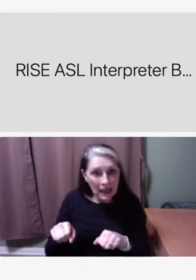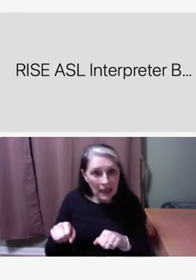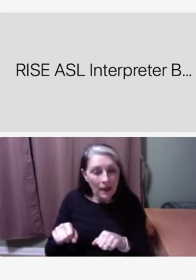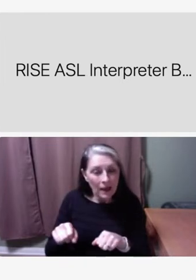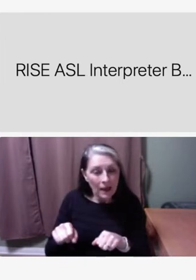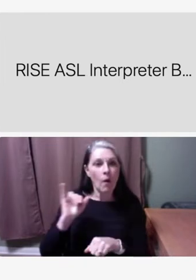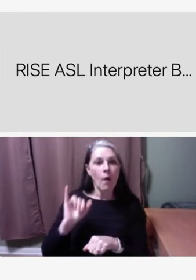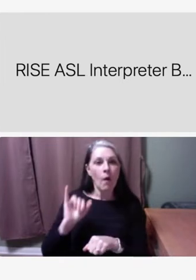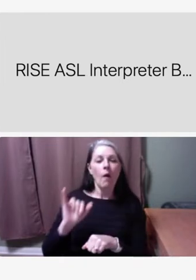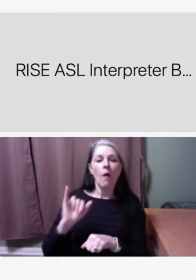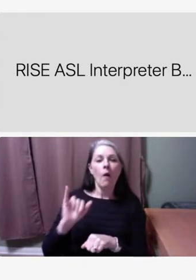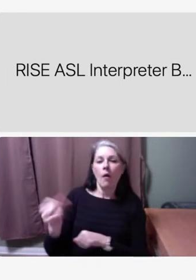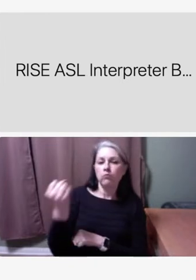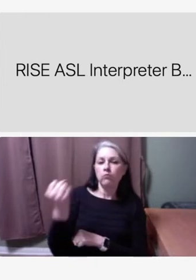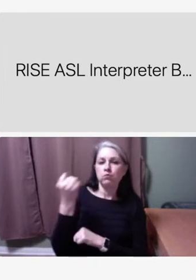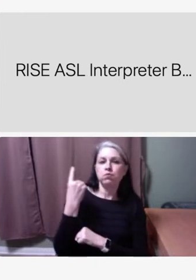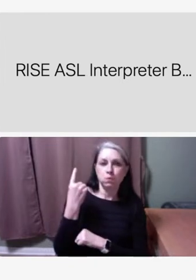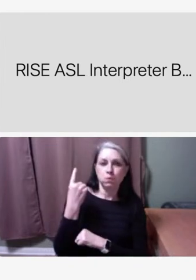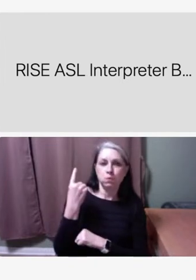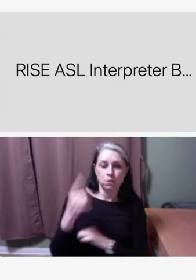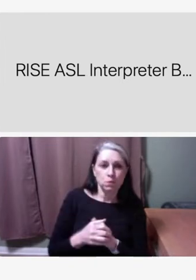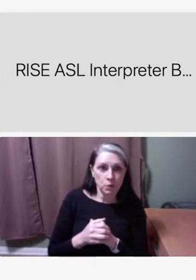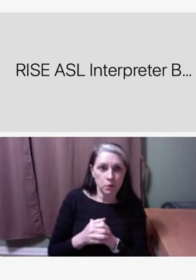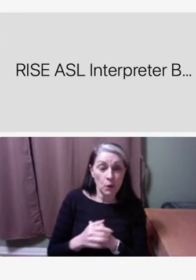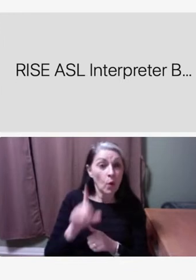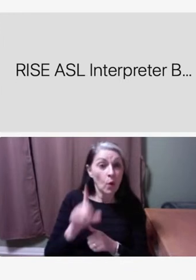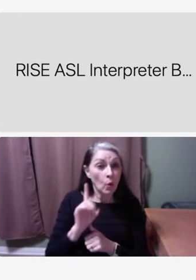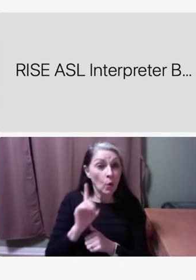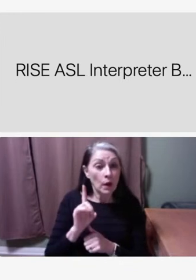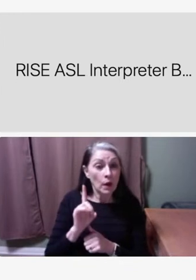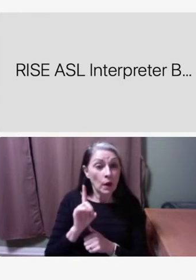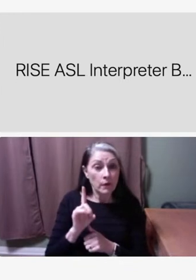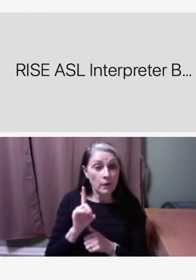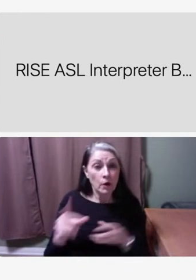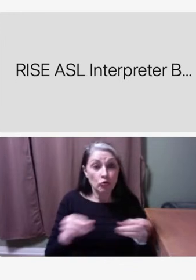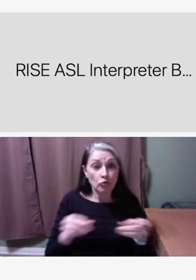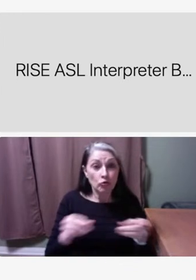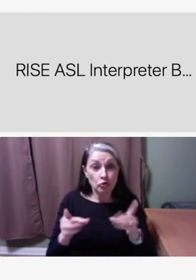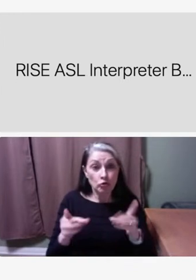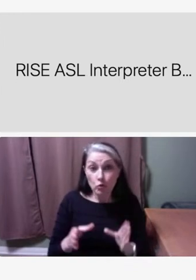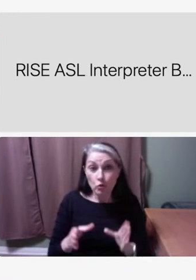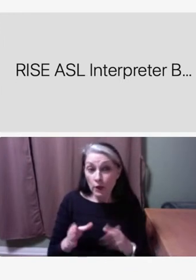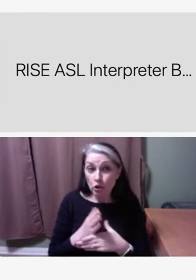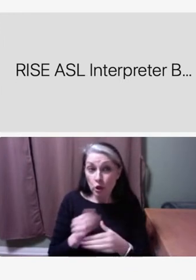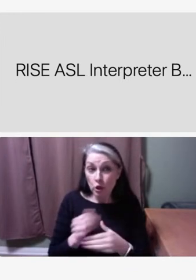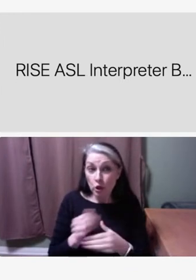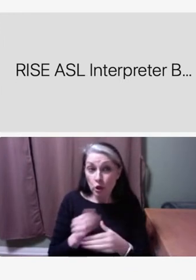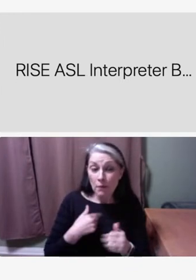And one of our fellow directors shared with me this video. It's called